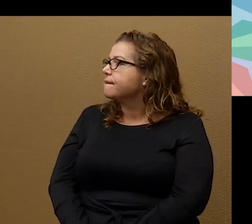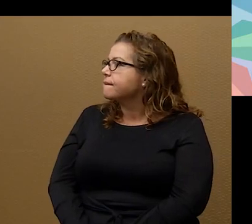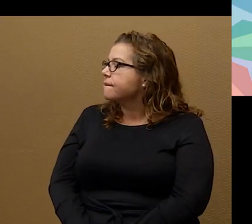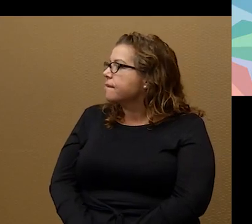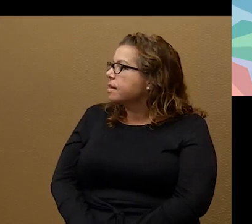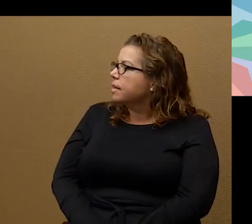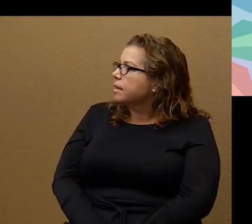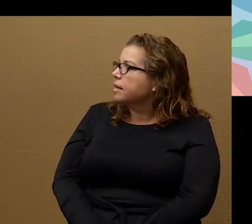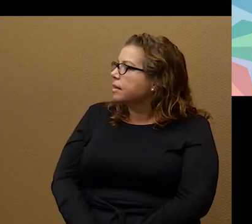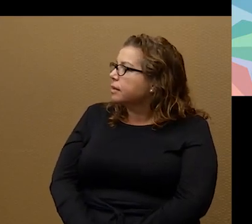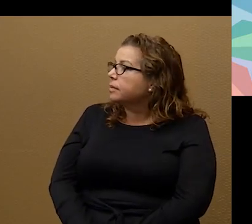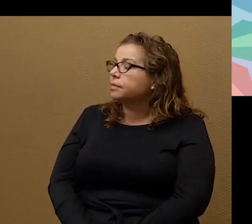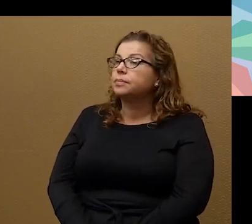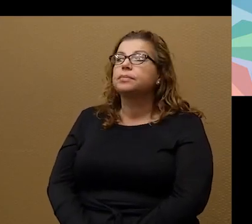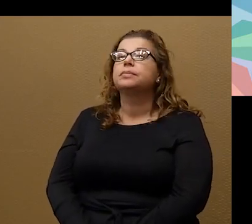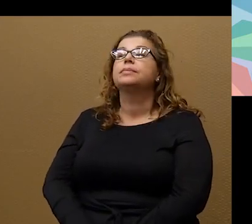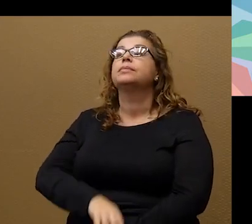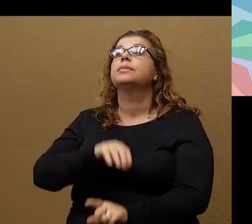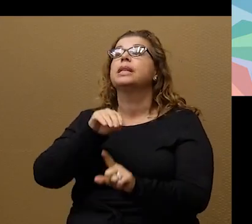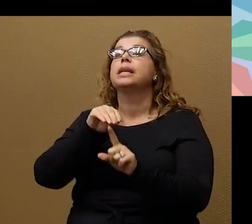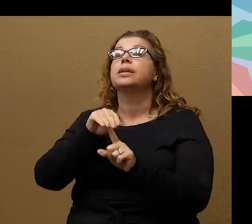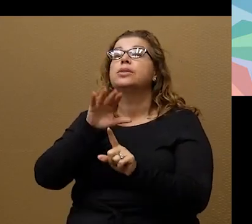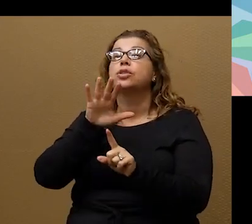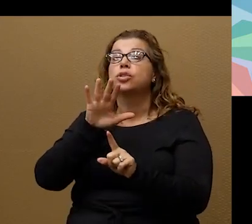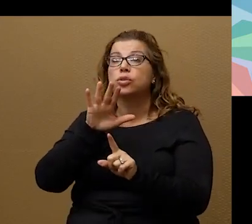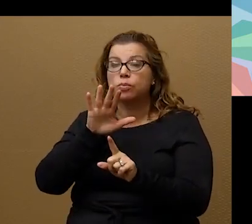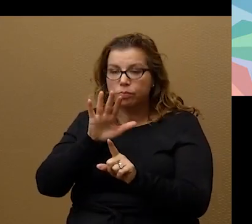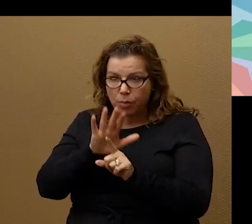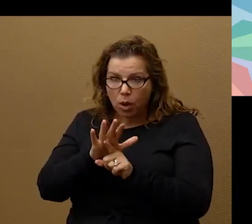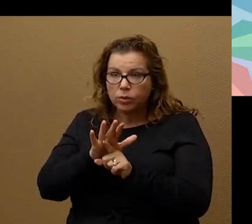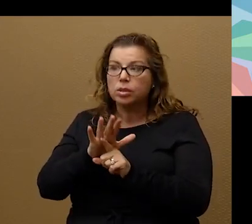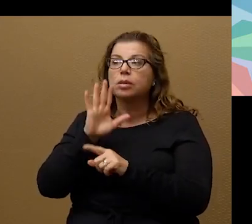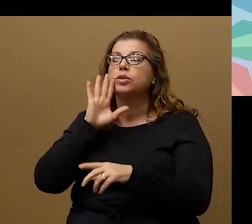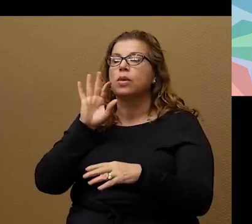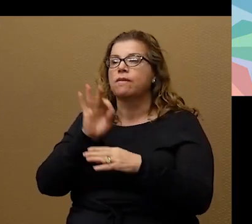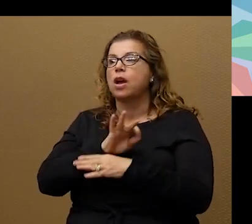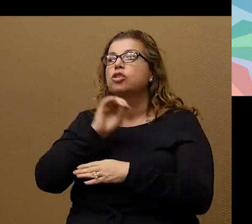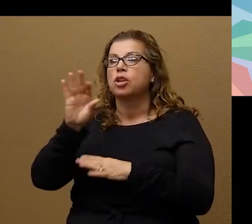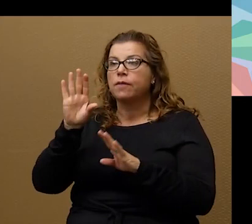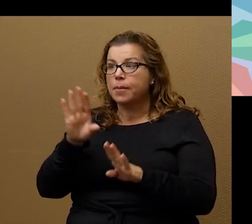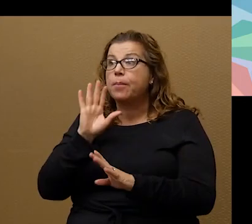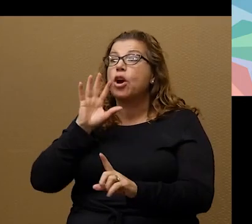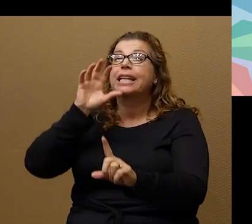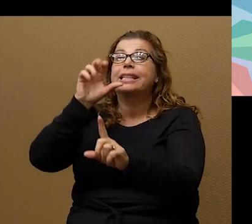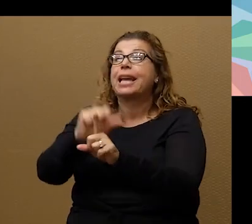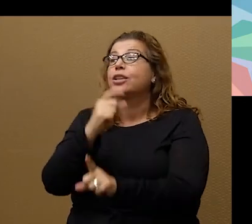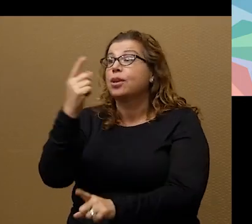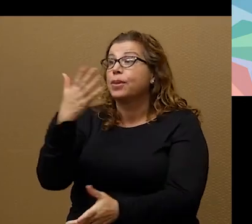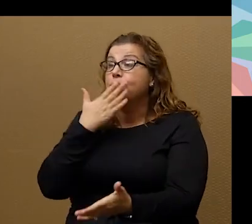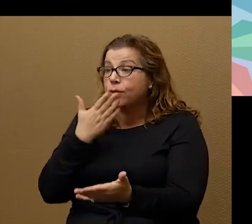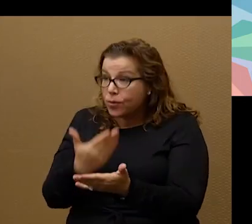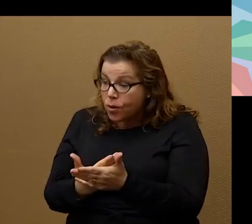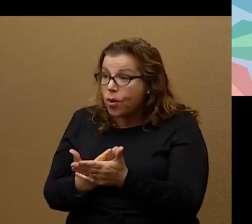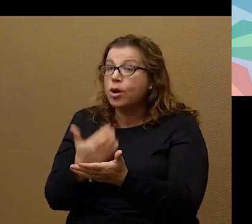So like I said, expose them to the function of the behavior, catch them being good, reinforce them for being